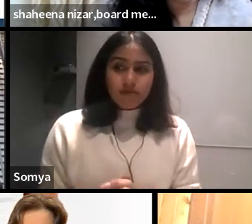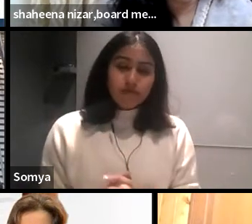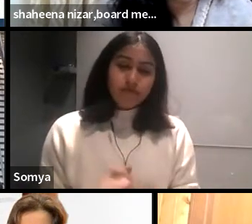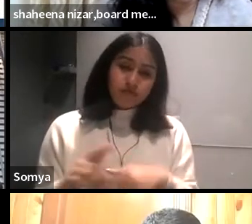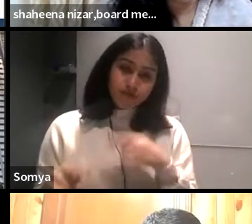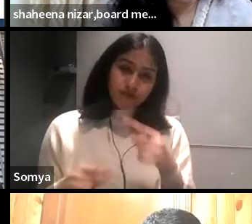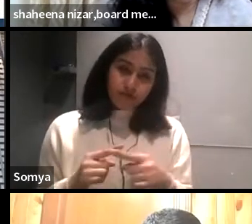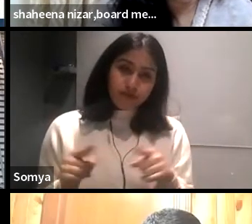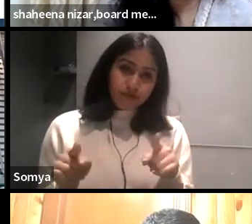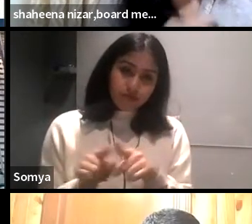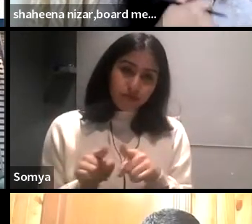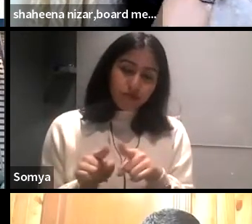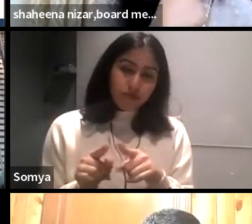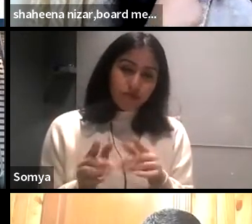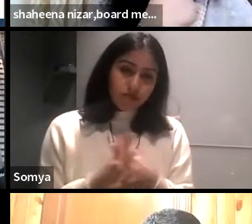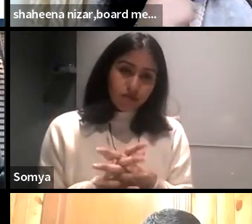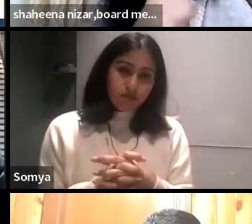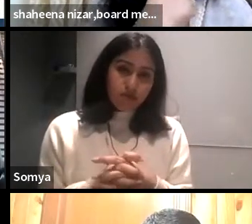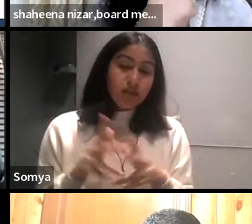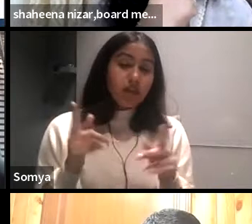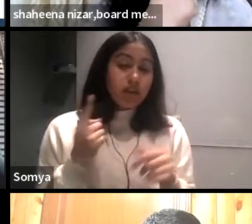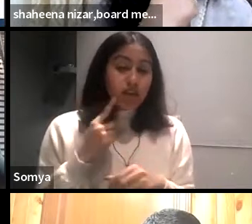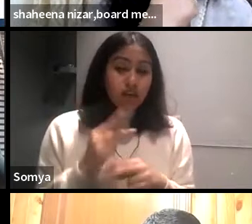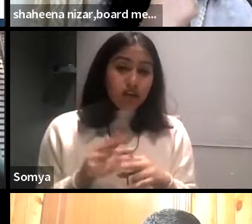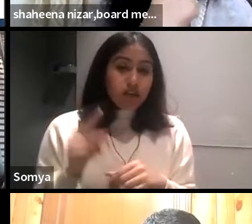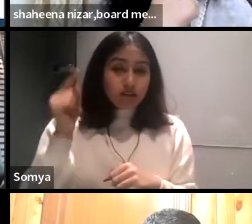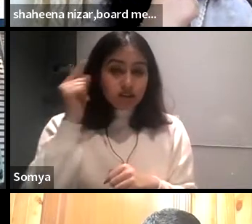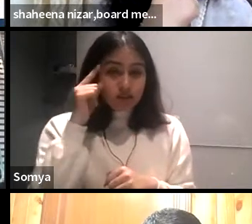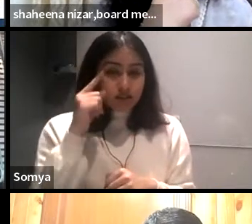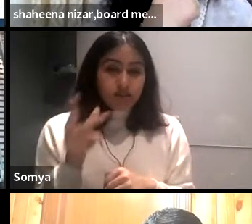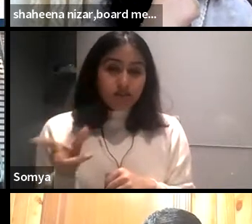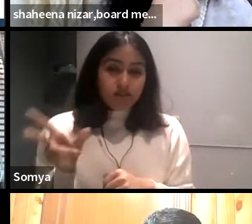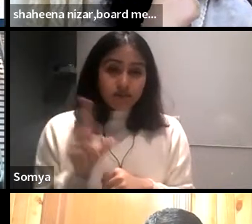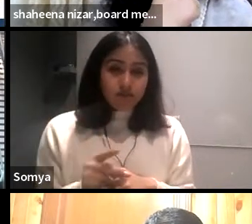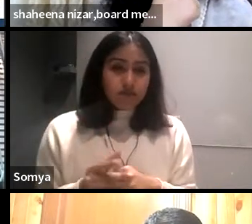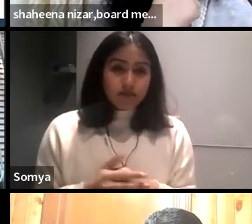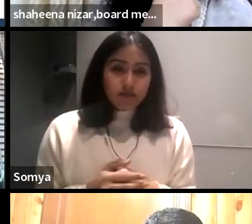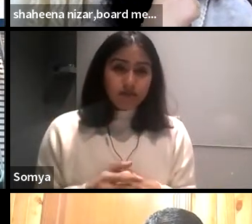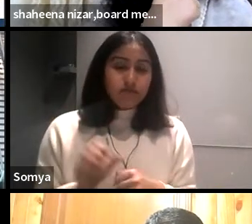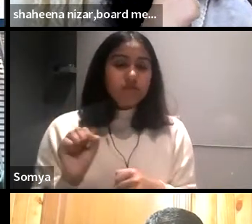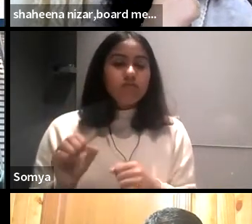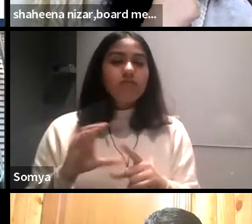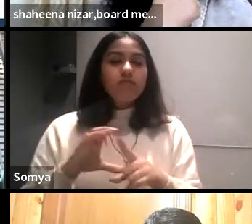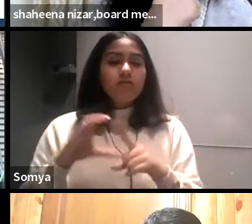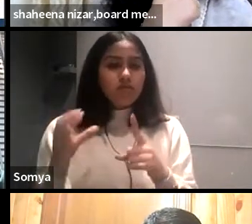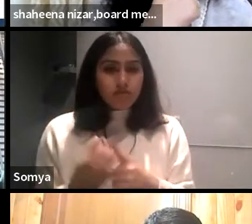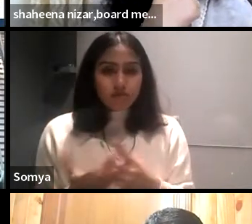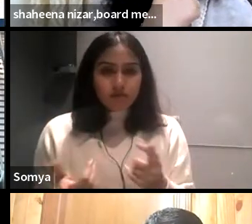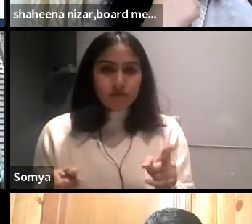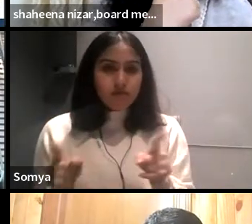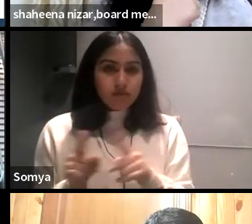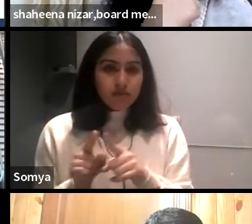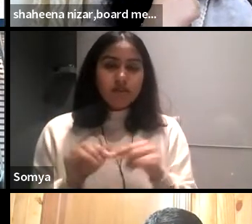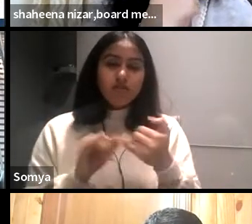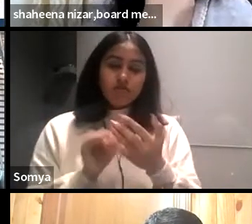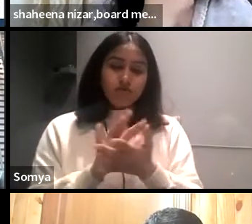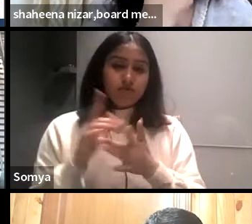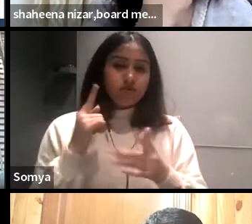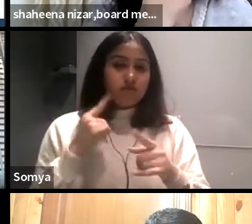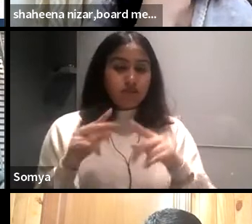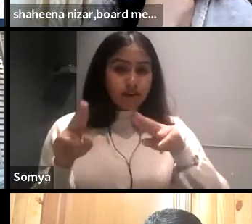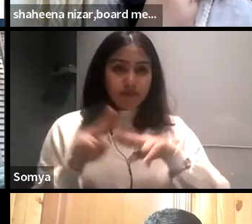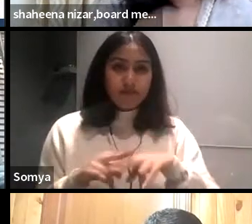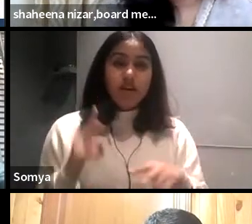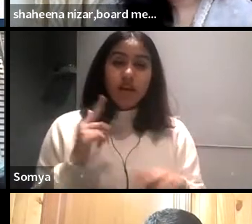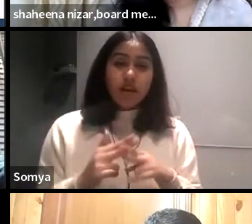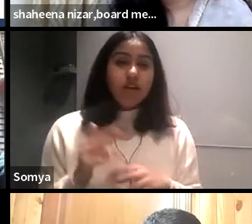survive without me? I think, again, it goes back to a cultural shift. We need a real cultural shift to actually say, and